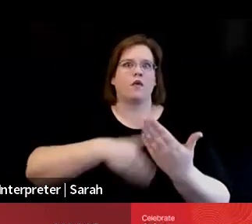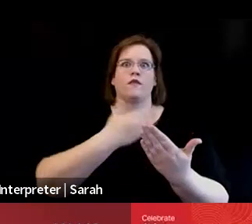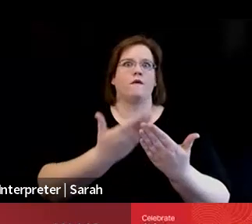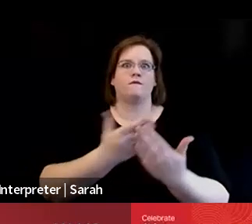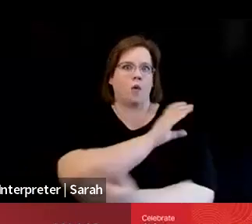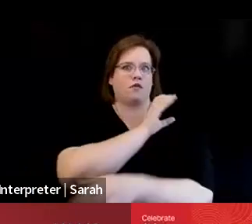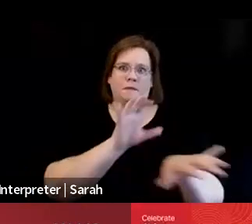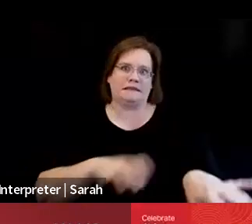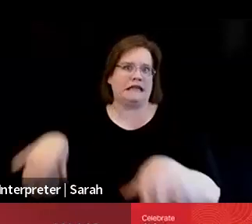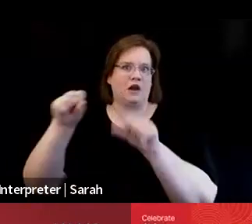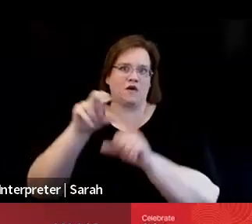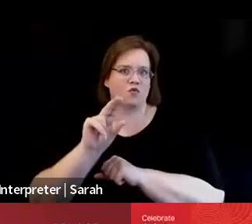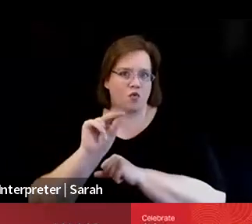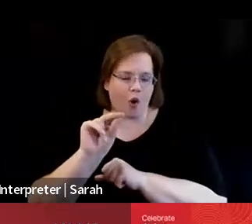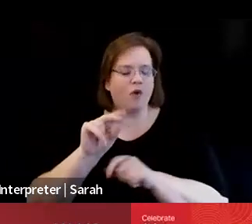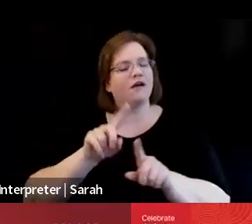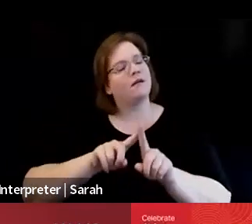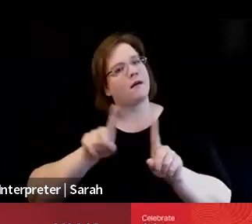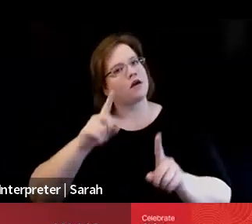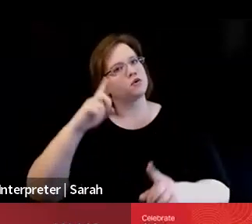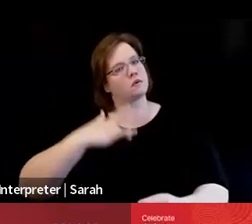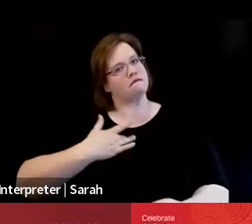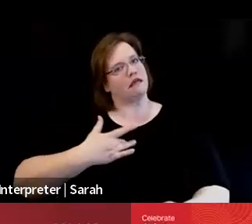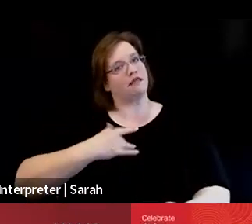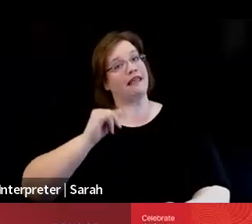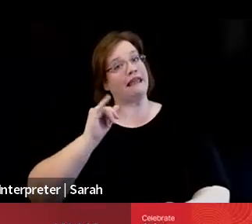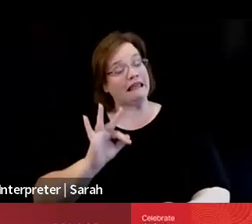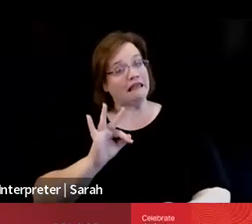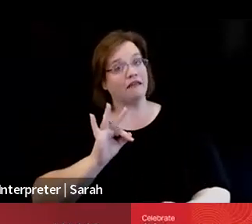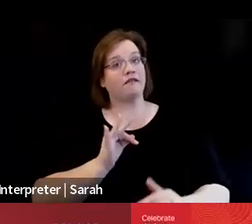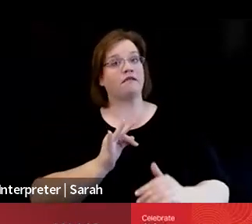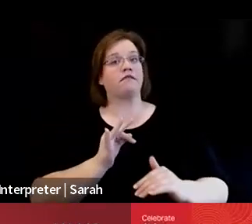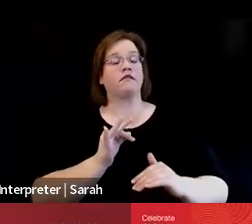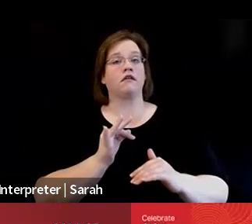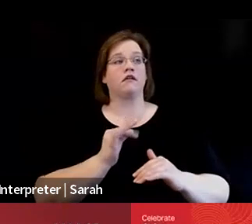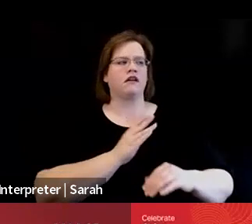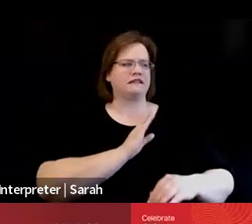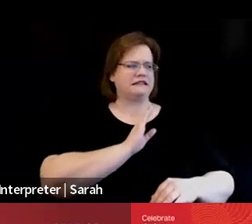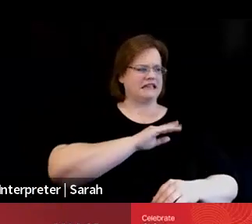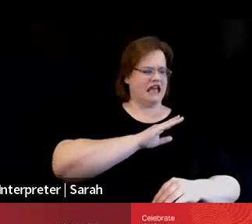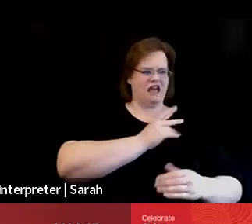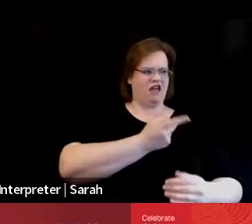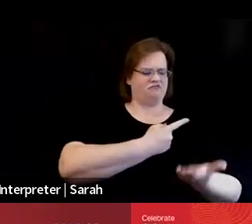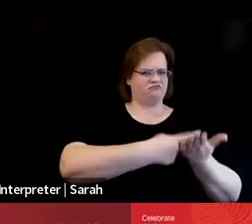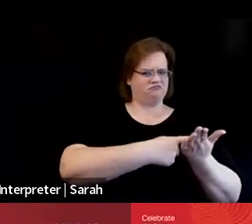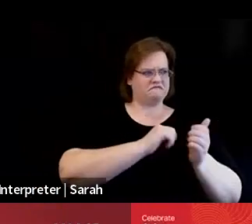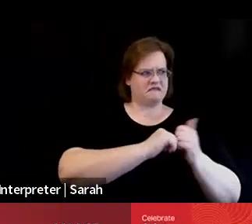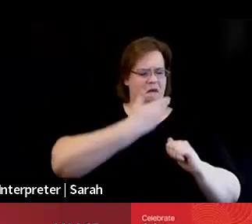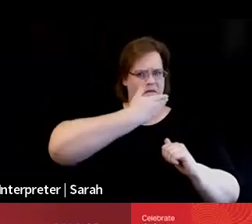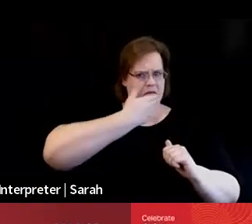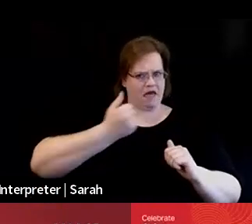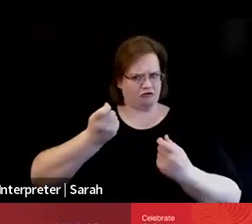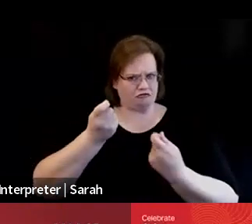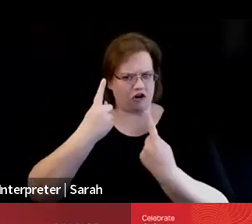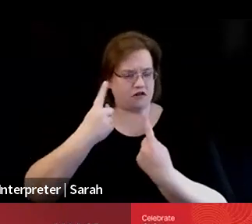but do you feel like most providers, if we can voice that shared goal and say, hey, can we talk about how we can help patients better understand and make sure